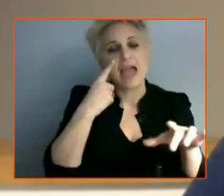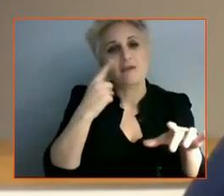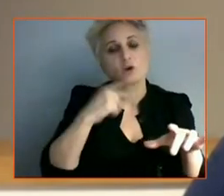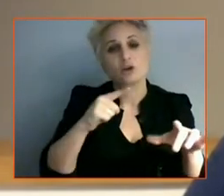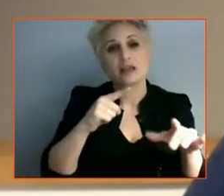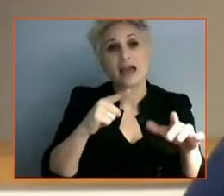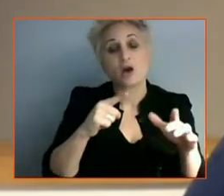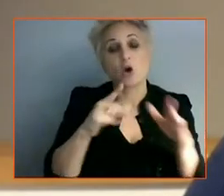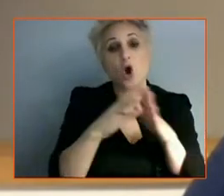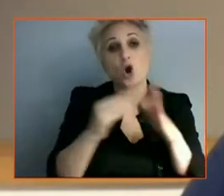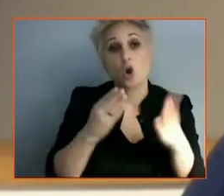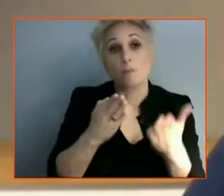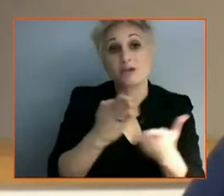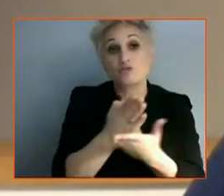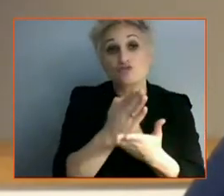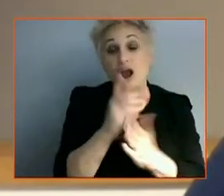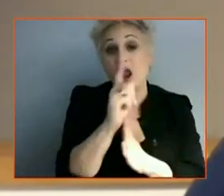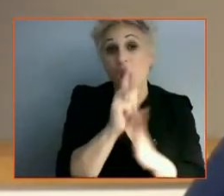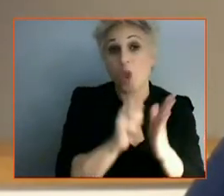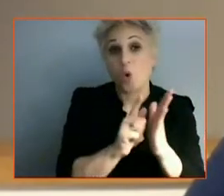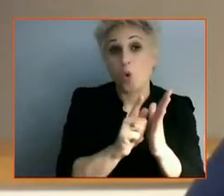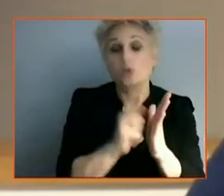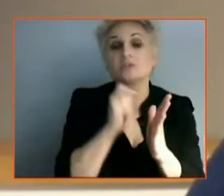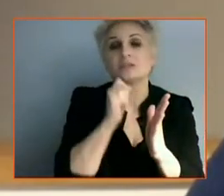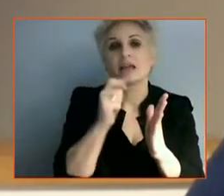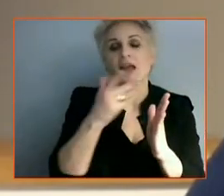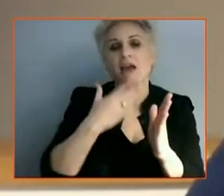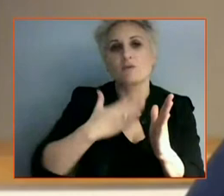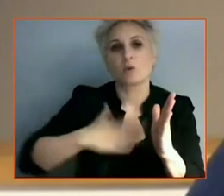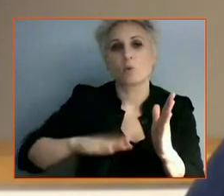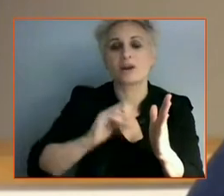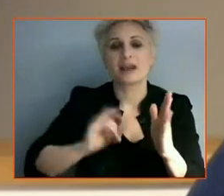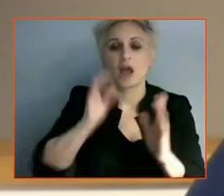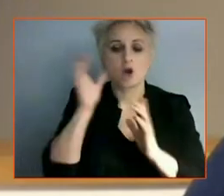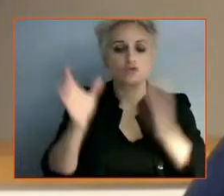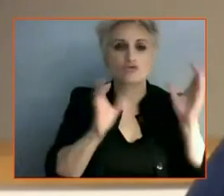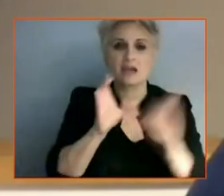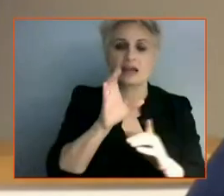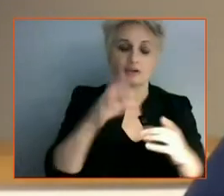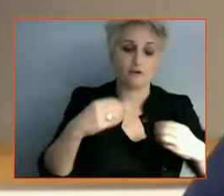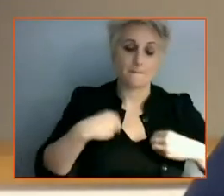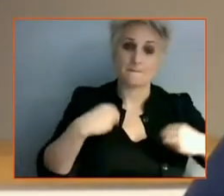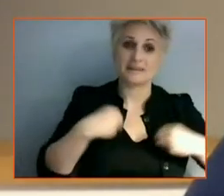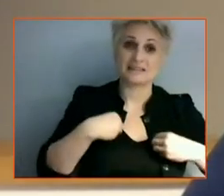to enable our creative sector to export and to protect their IP,